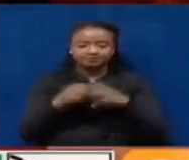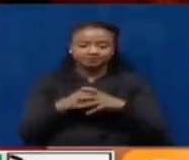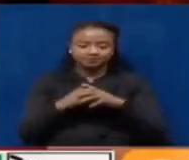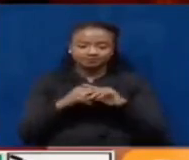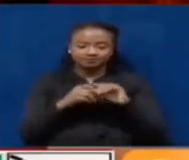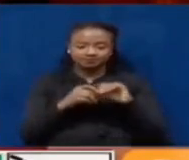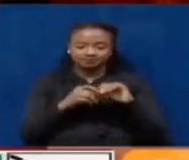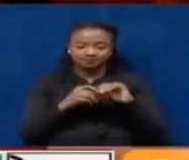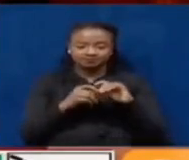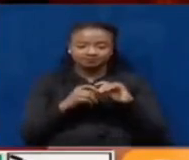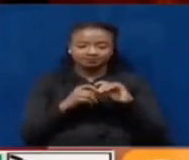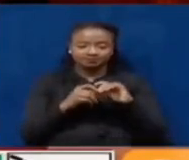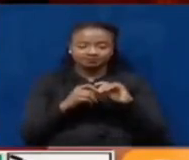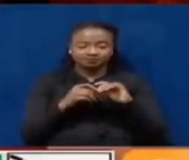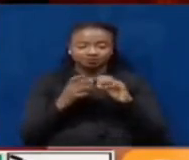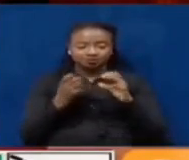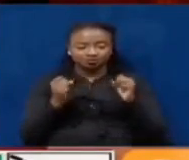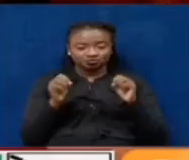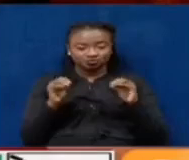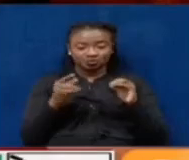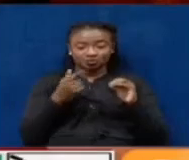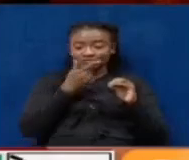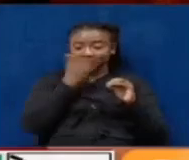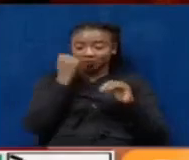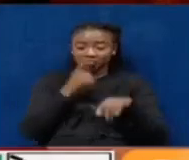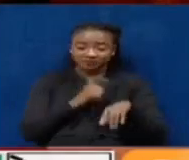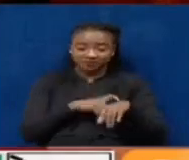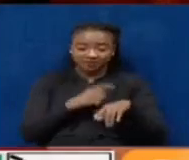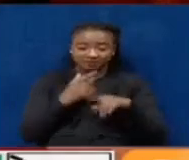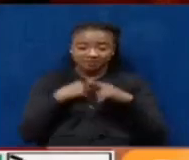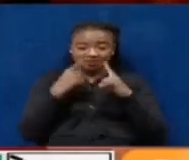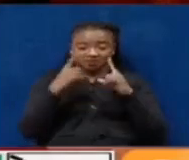Speaker, because of time, I will say two things. One,